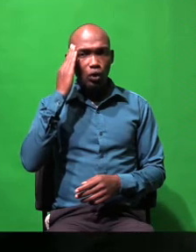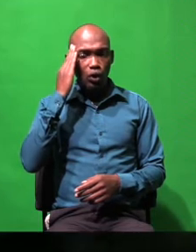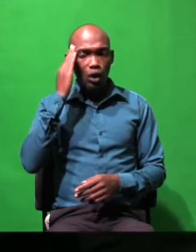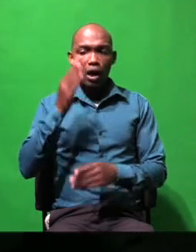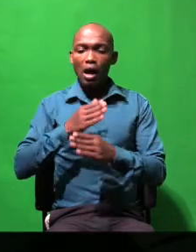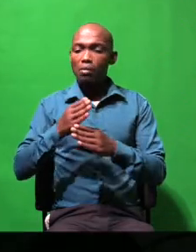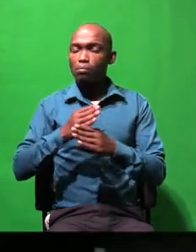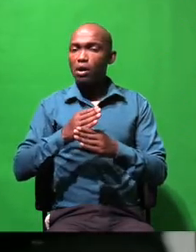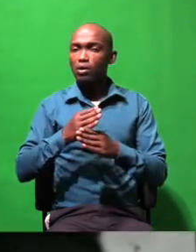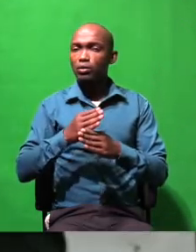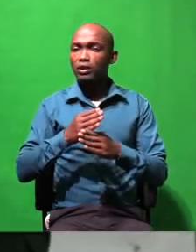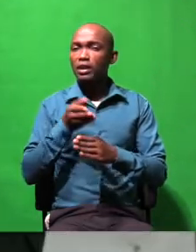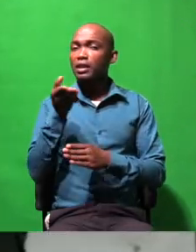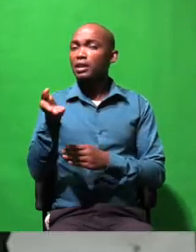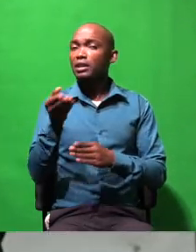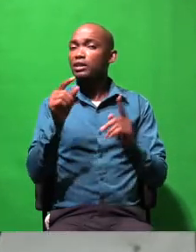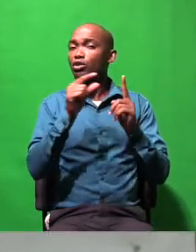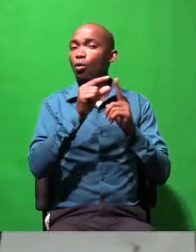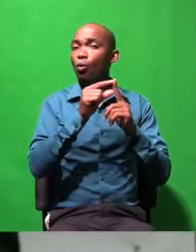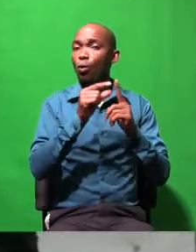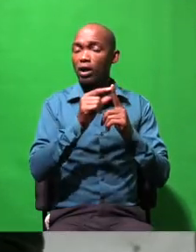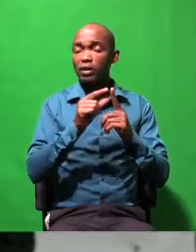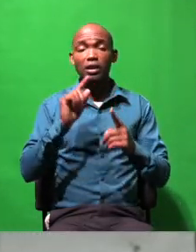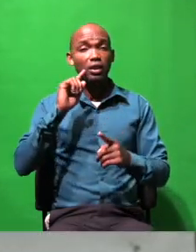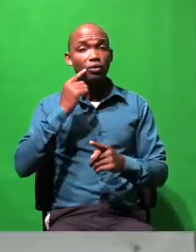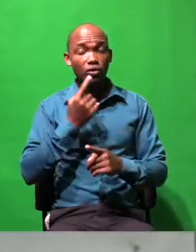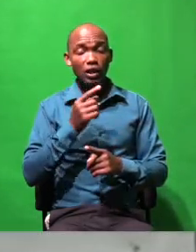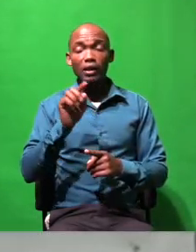word, hemophilia? Can you try, please?